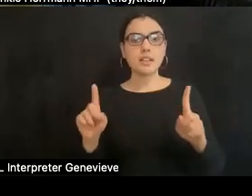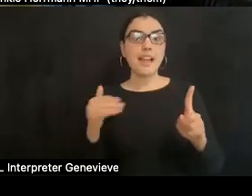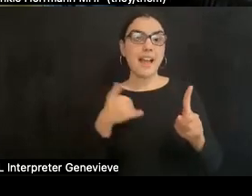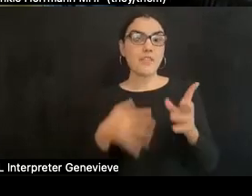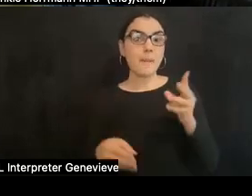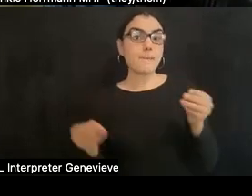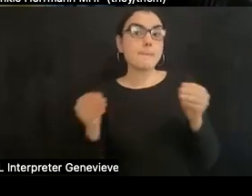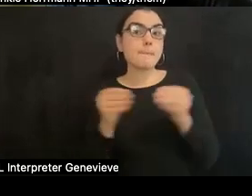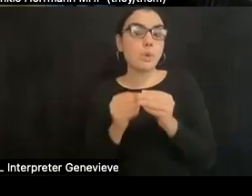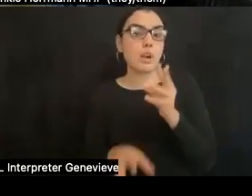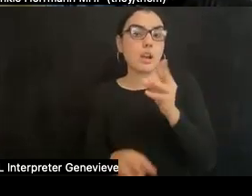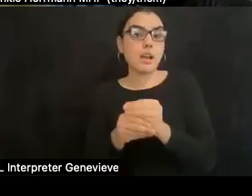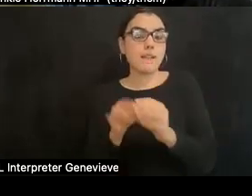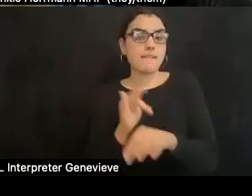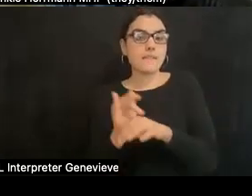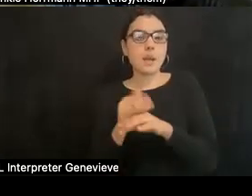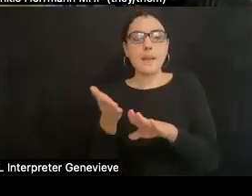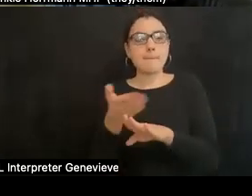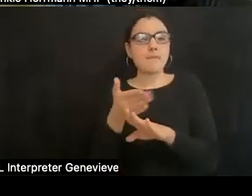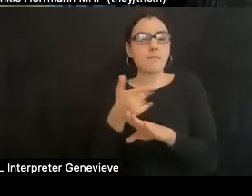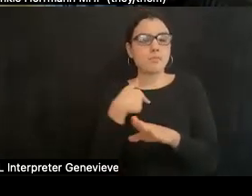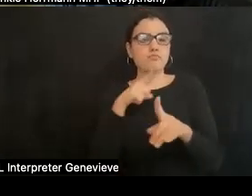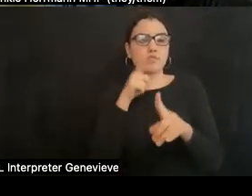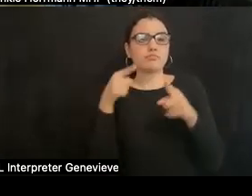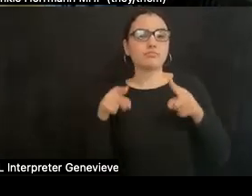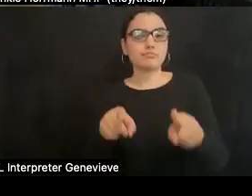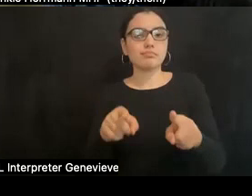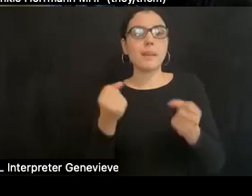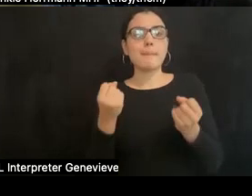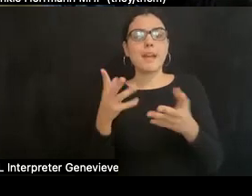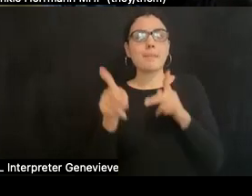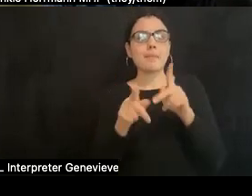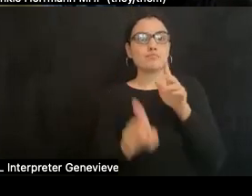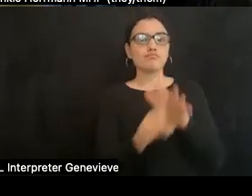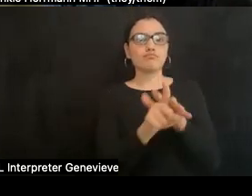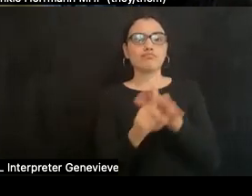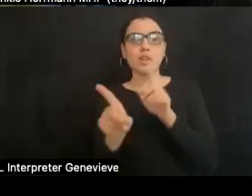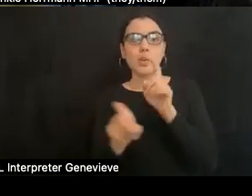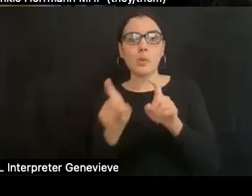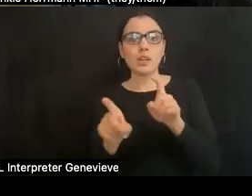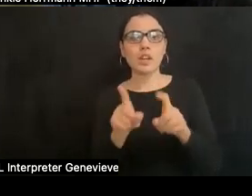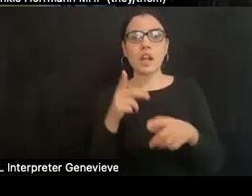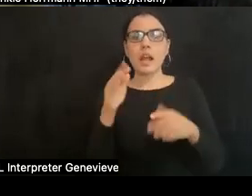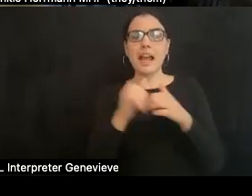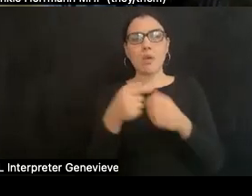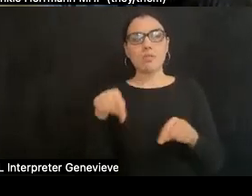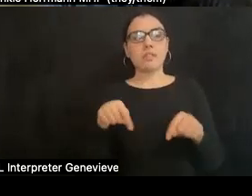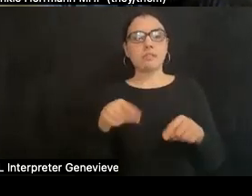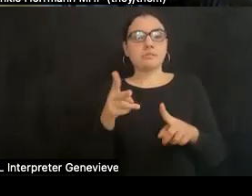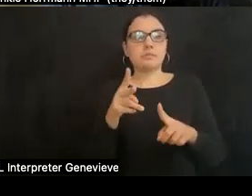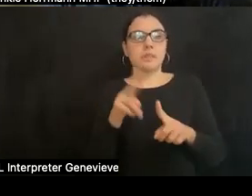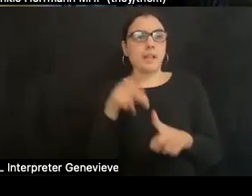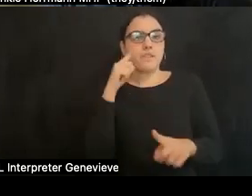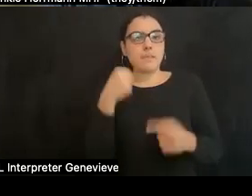more things available. But before we get into that, kind of the question that always comes up, obviously, is does this apply to me? So let's talk about who is